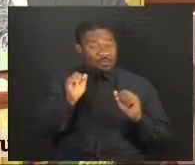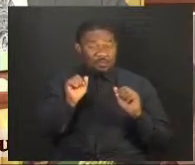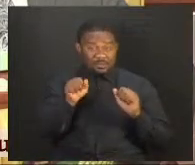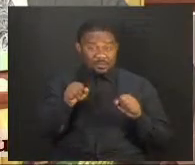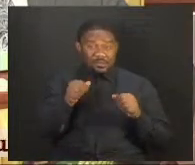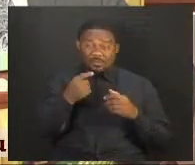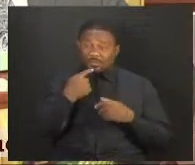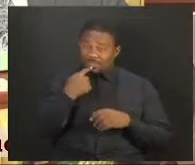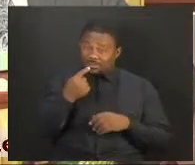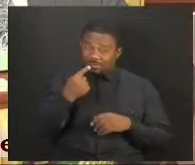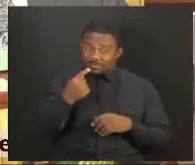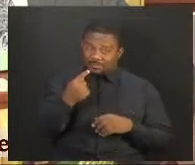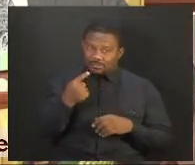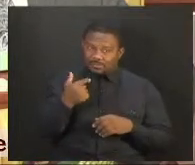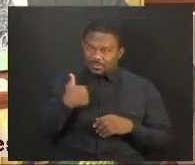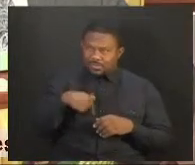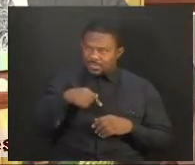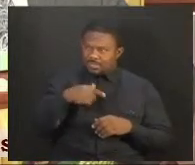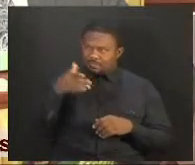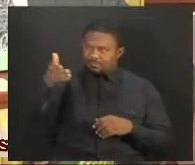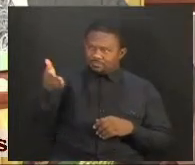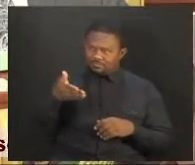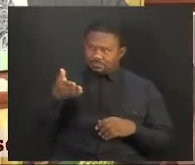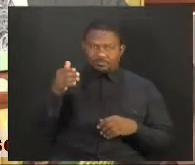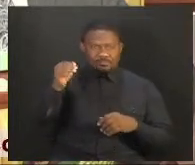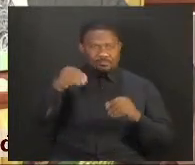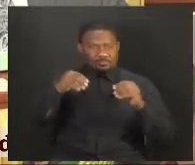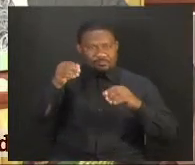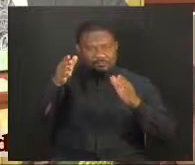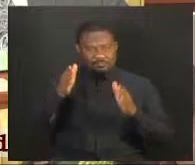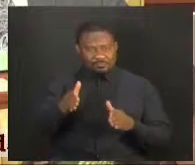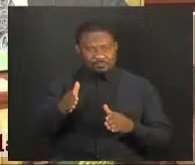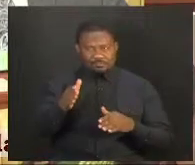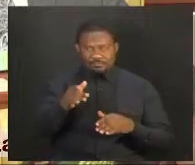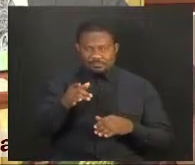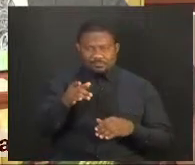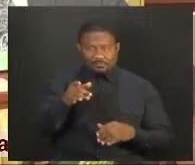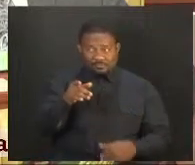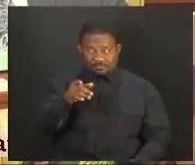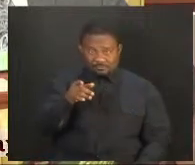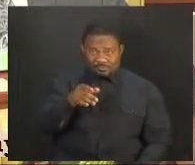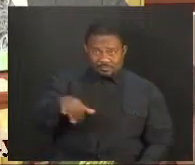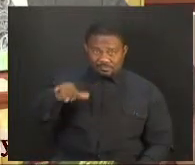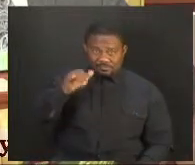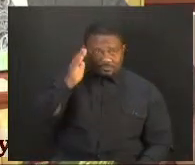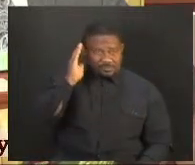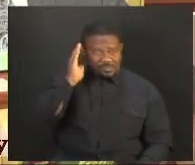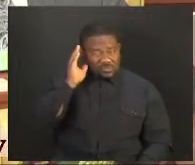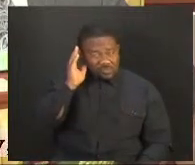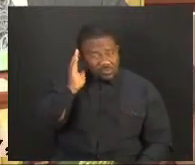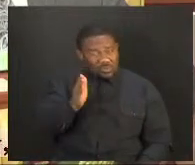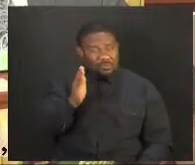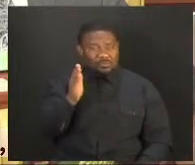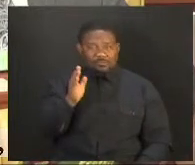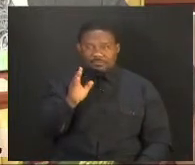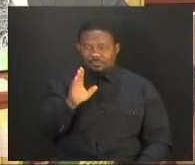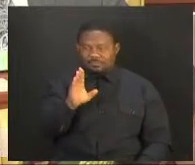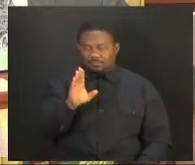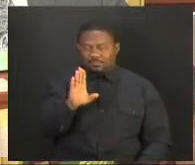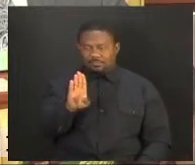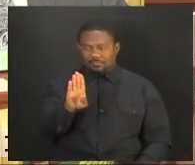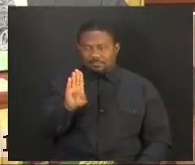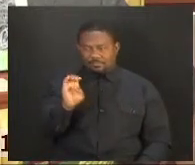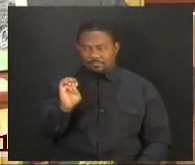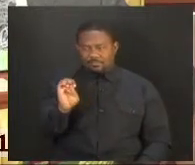when I call this investor, they would be, the B is excluded, and it has to